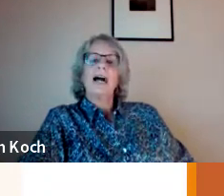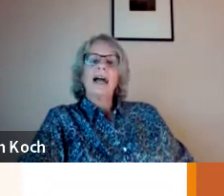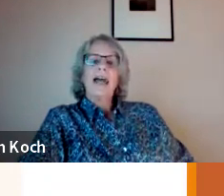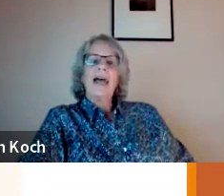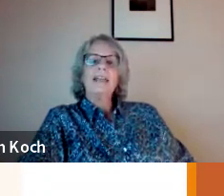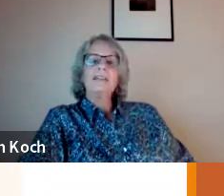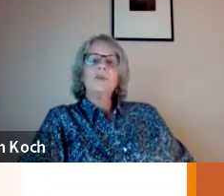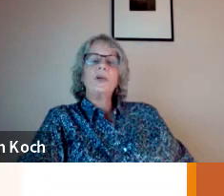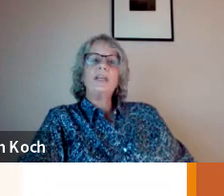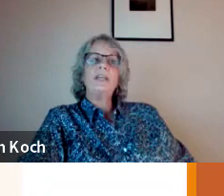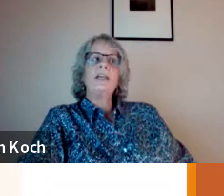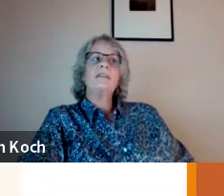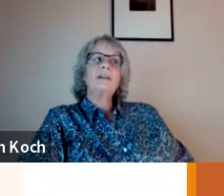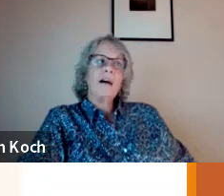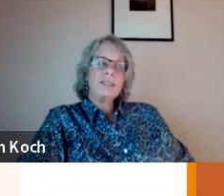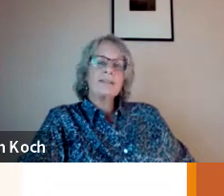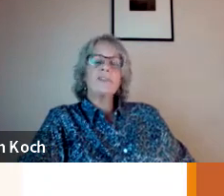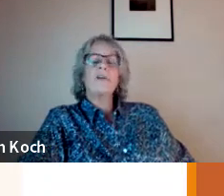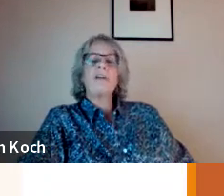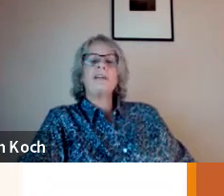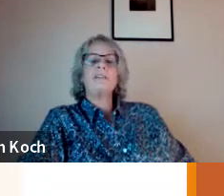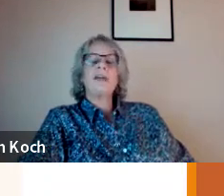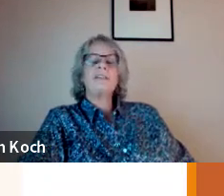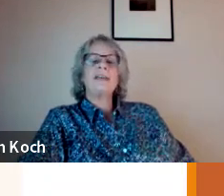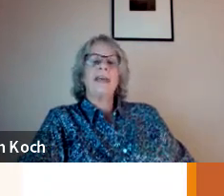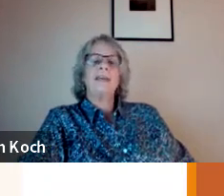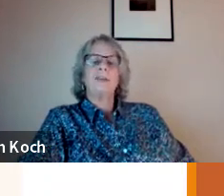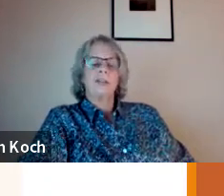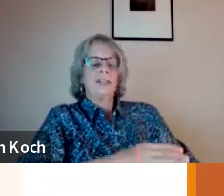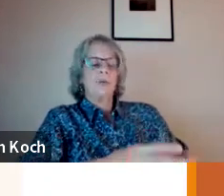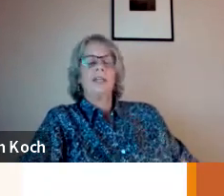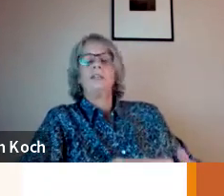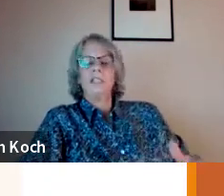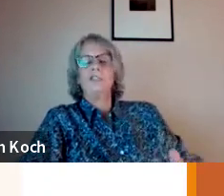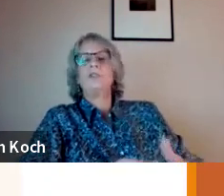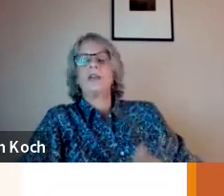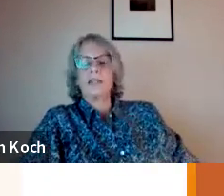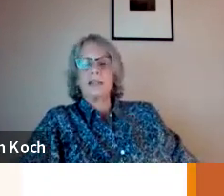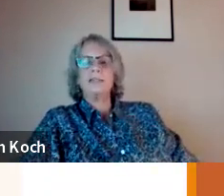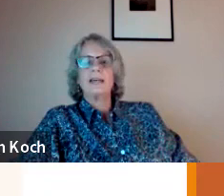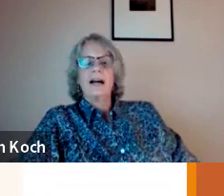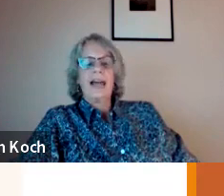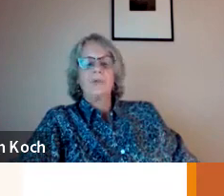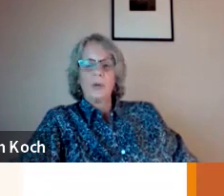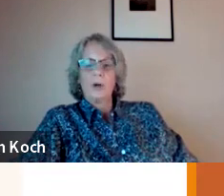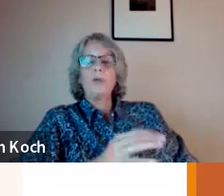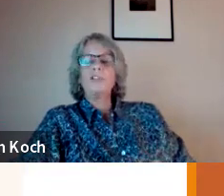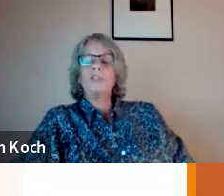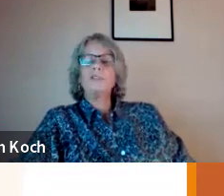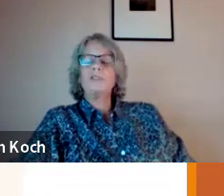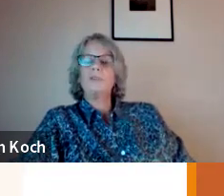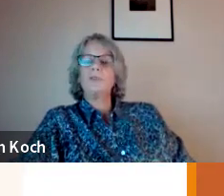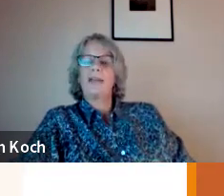attorneys, and we contacted the guardian and said, hey, look, we need you to sign this, and we